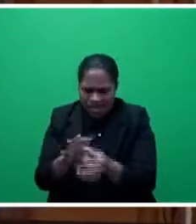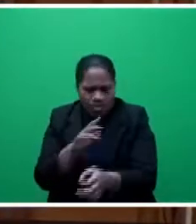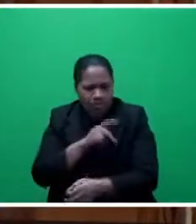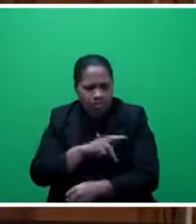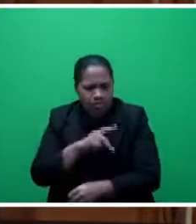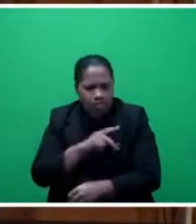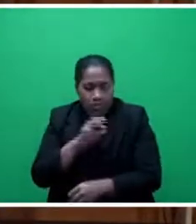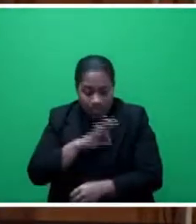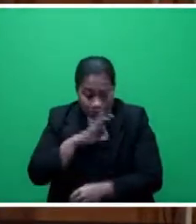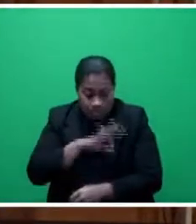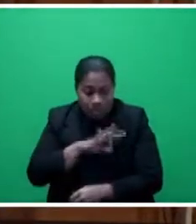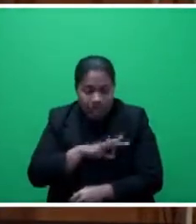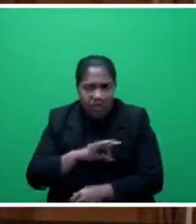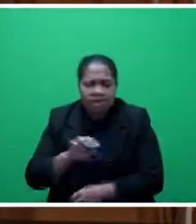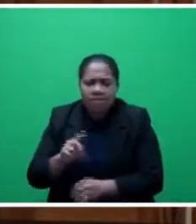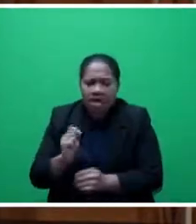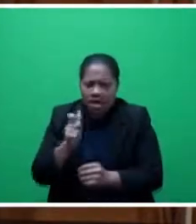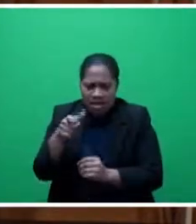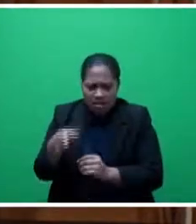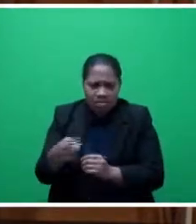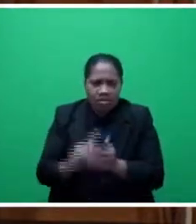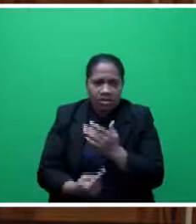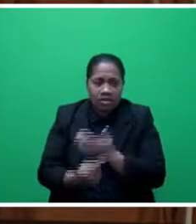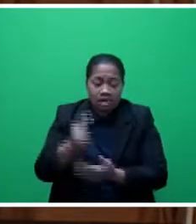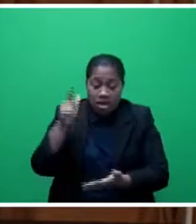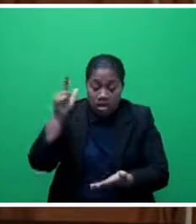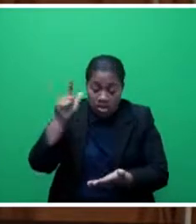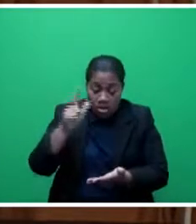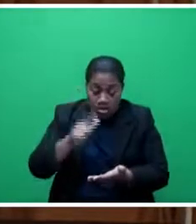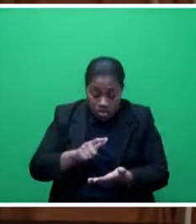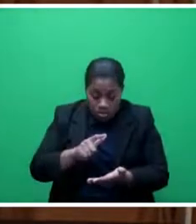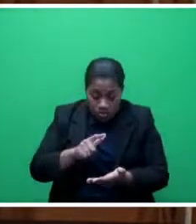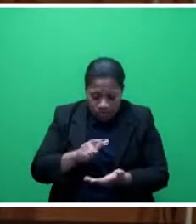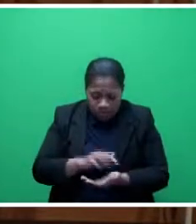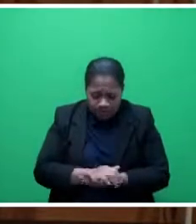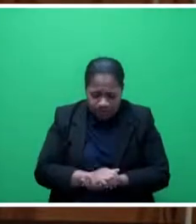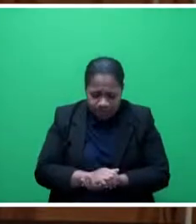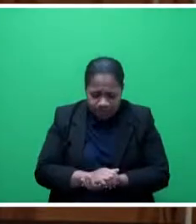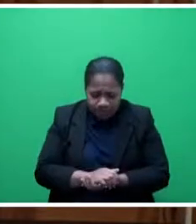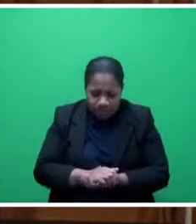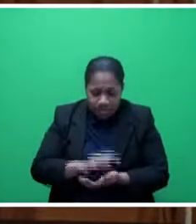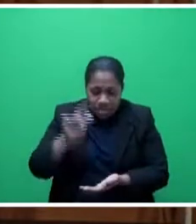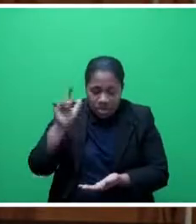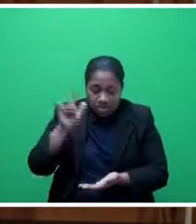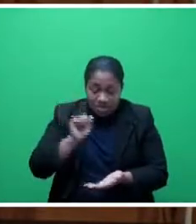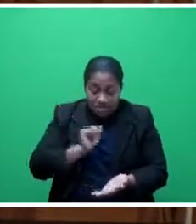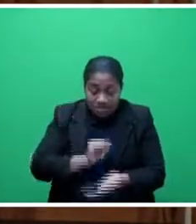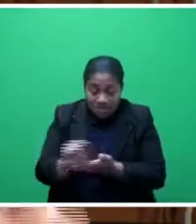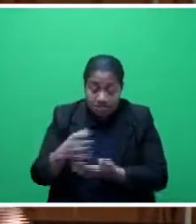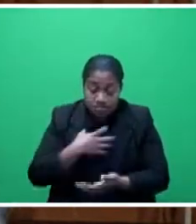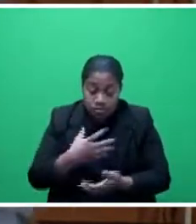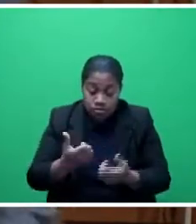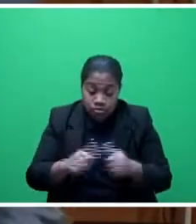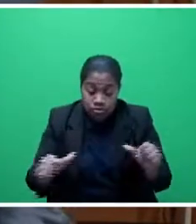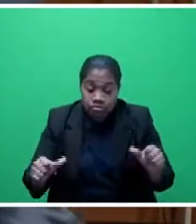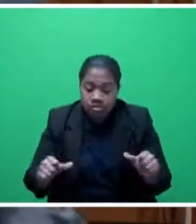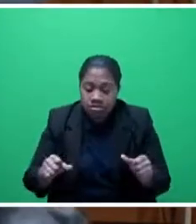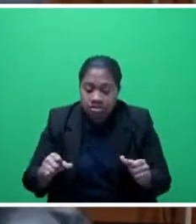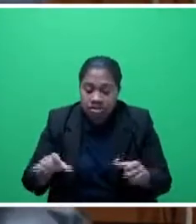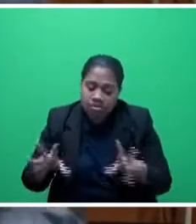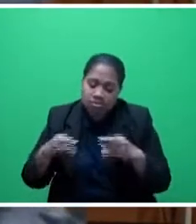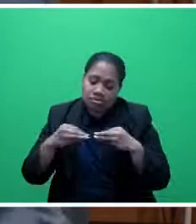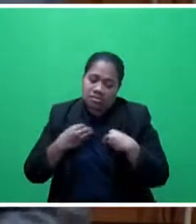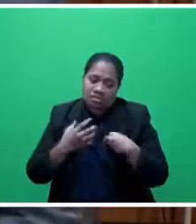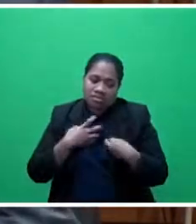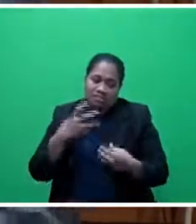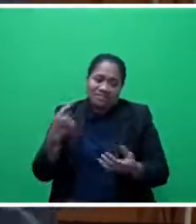sir, lower margin, higher turnover. Lower margin, higher turnover. Sell more goods, you'll make a lot more money. In the same